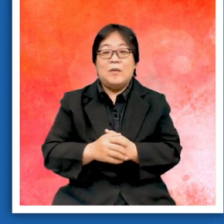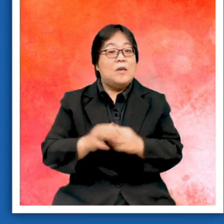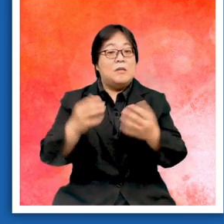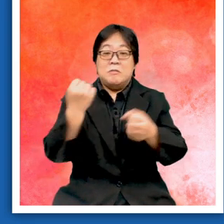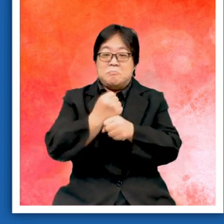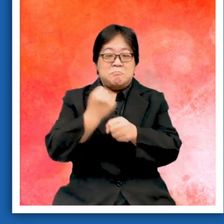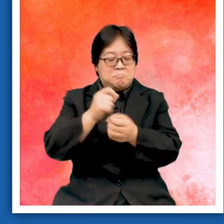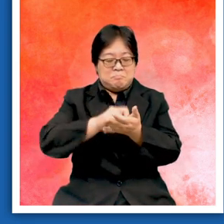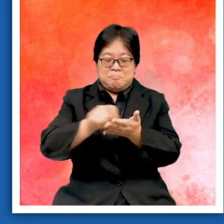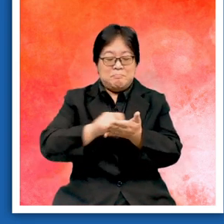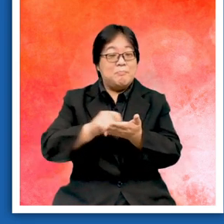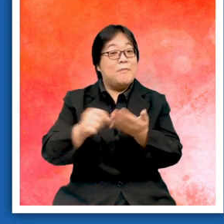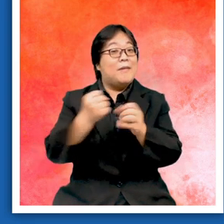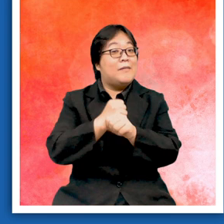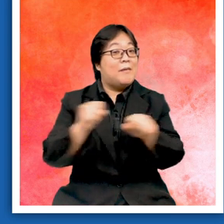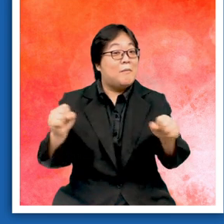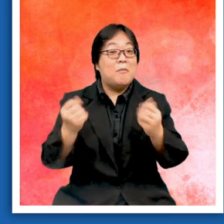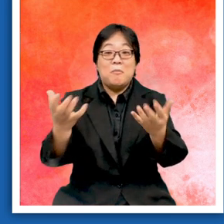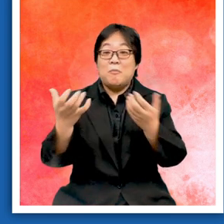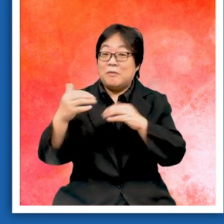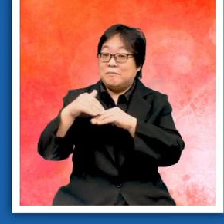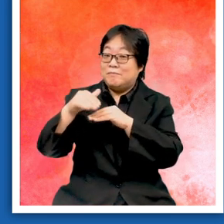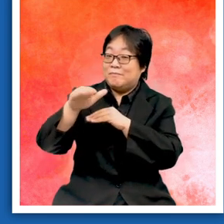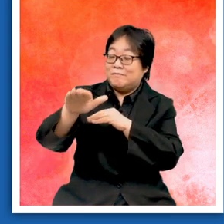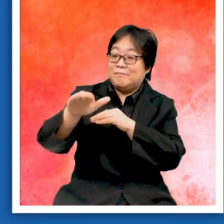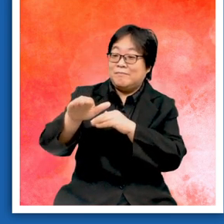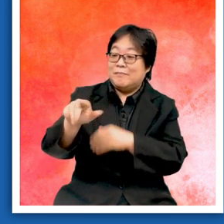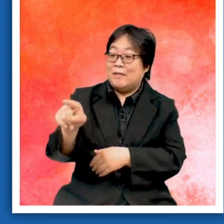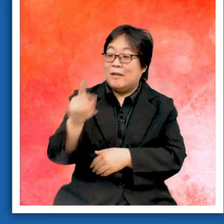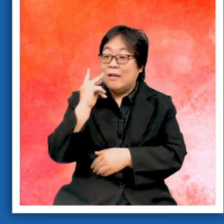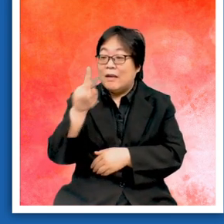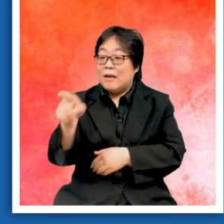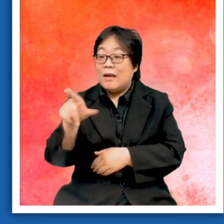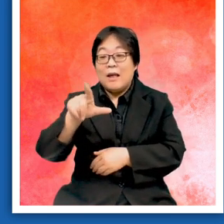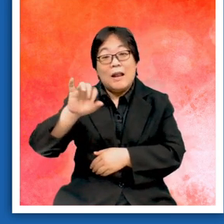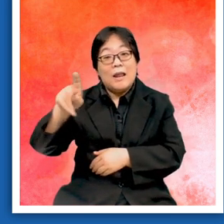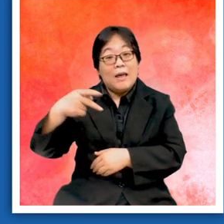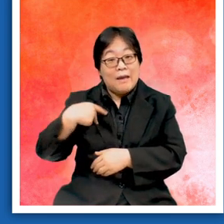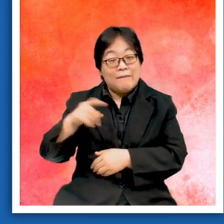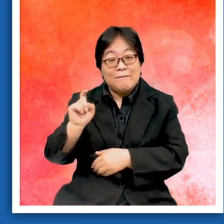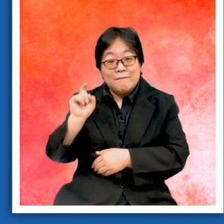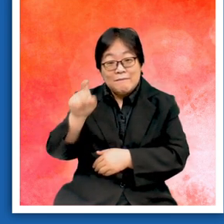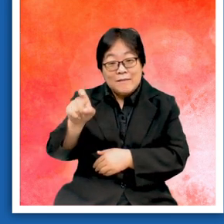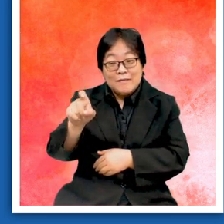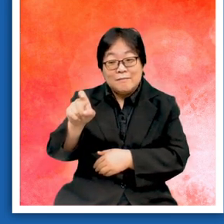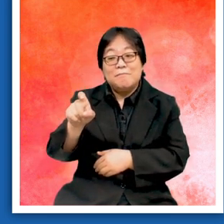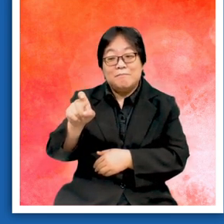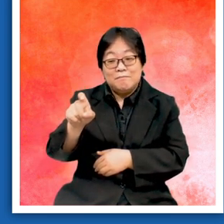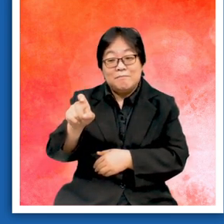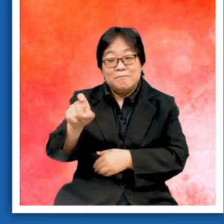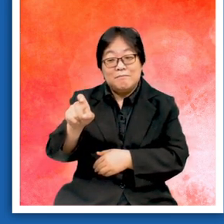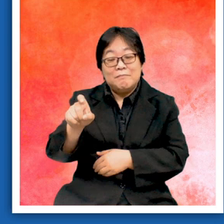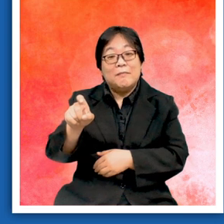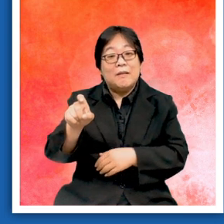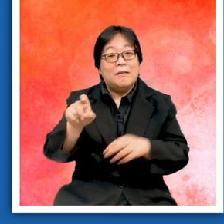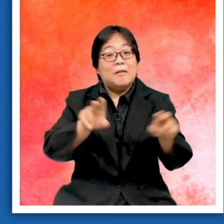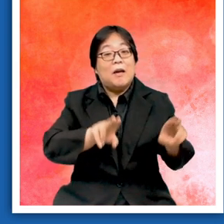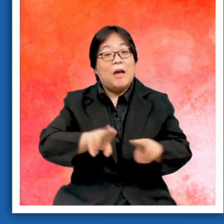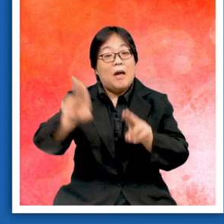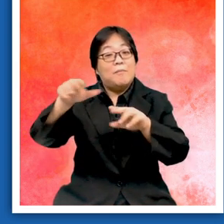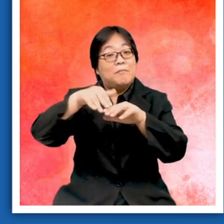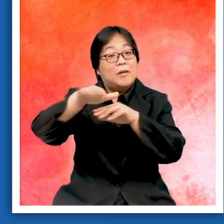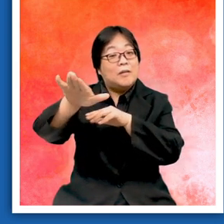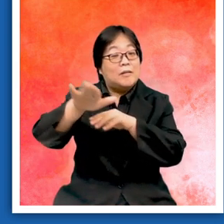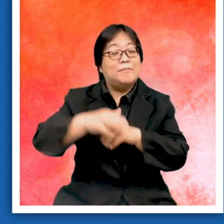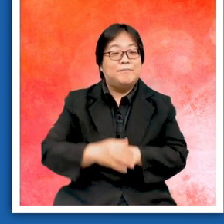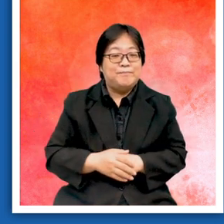completed, when you want to submit, just click on that link and then you can submit your answer.